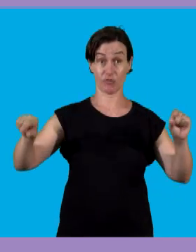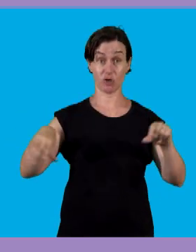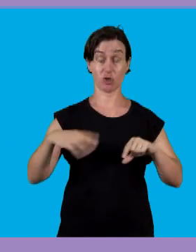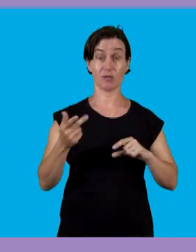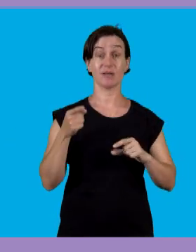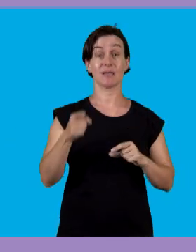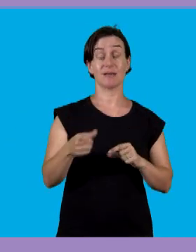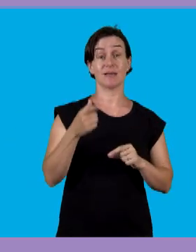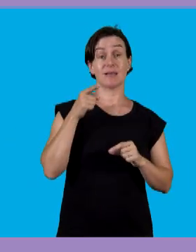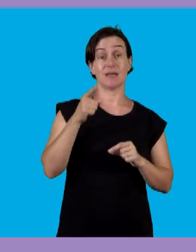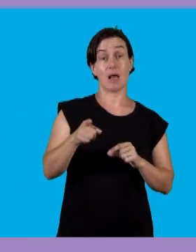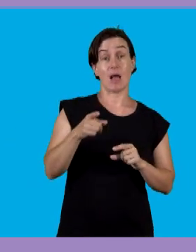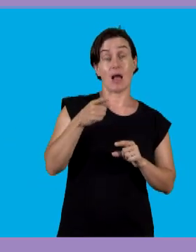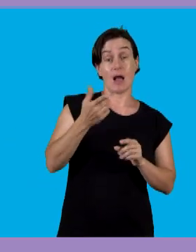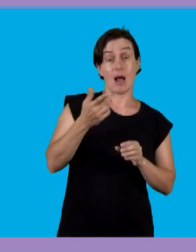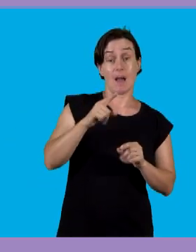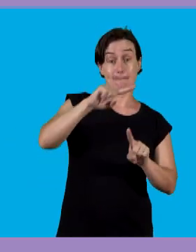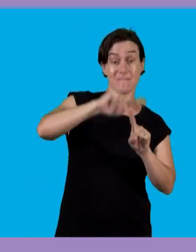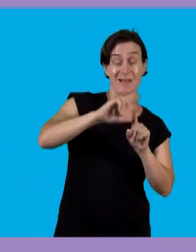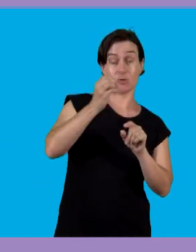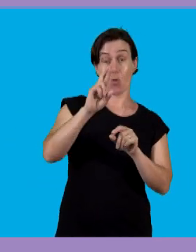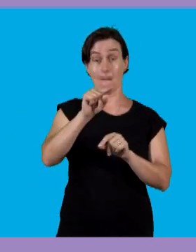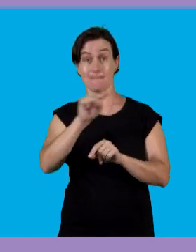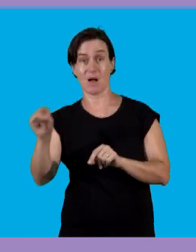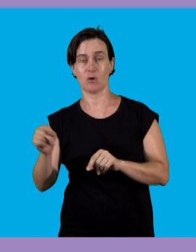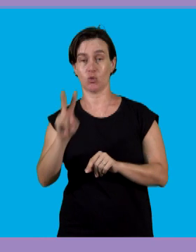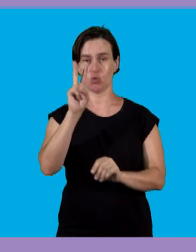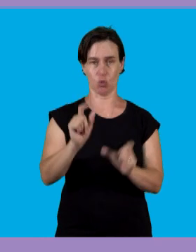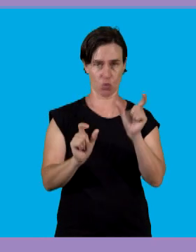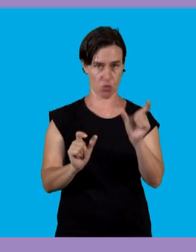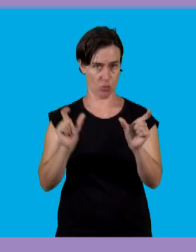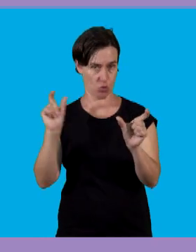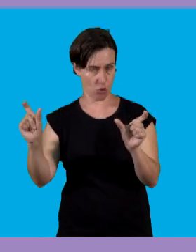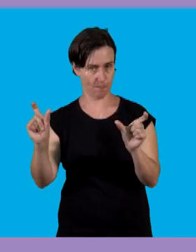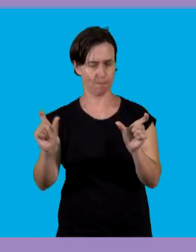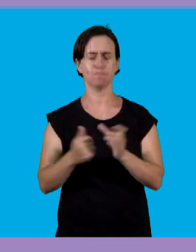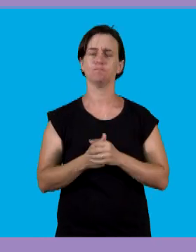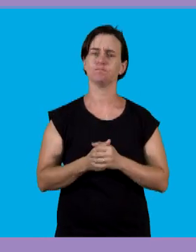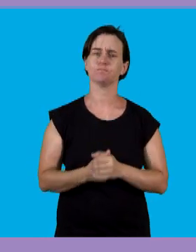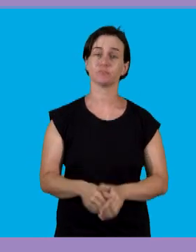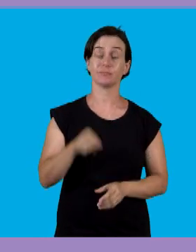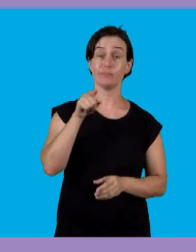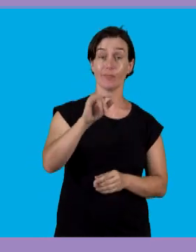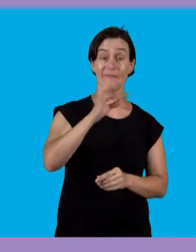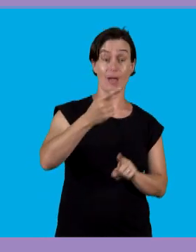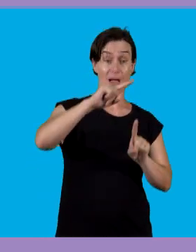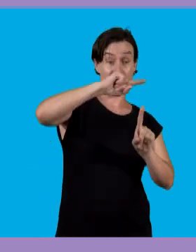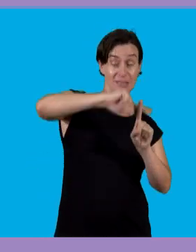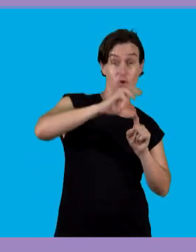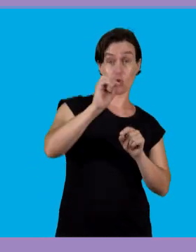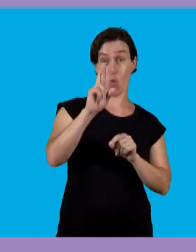a sum or difference of 2 terms. Now, take note, remember the addition